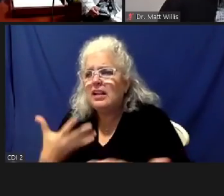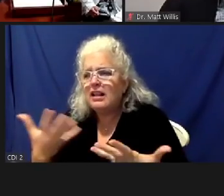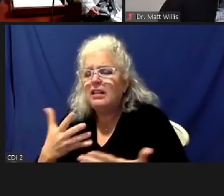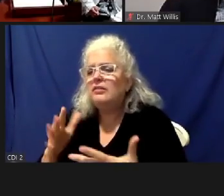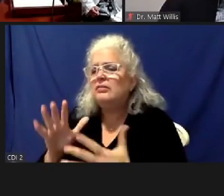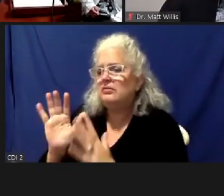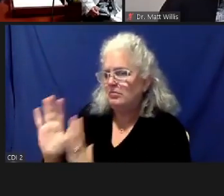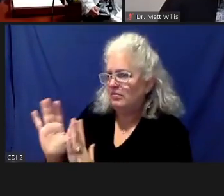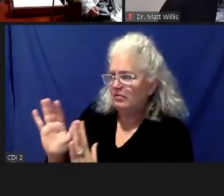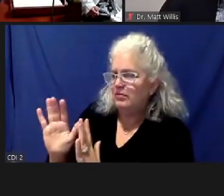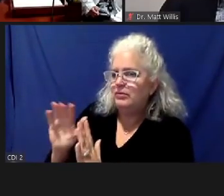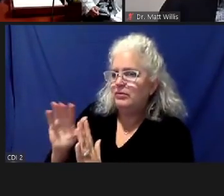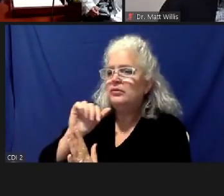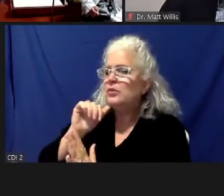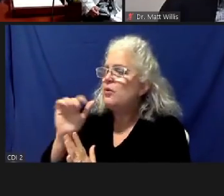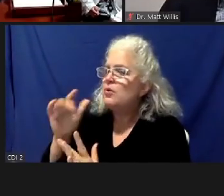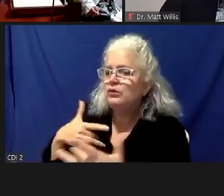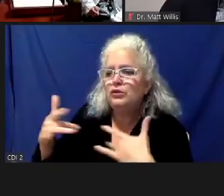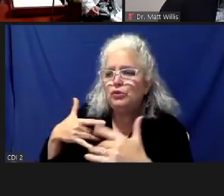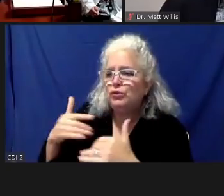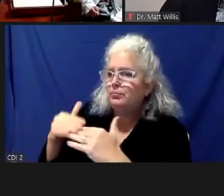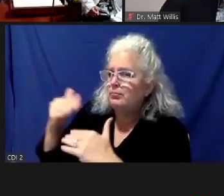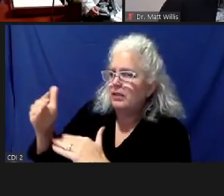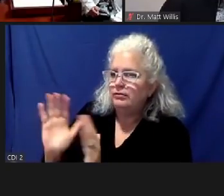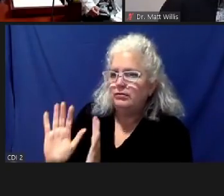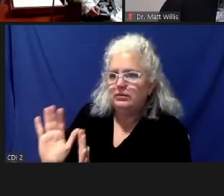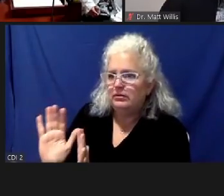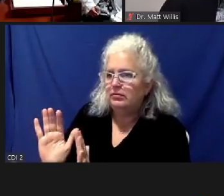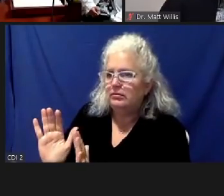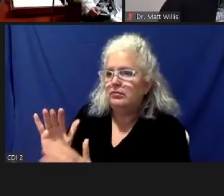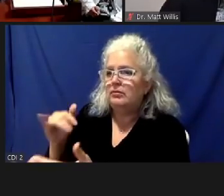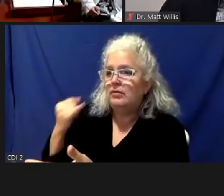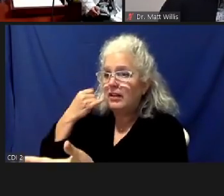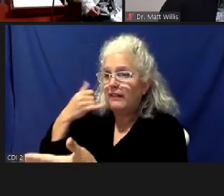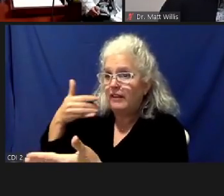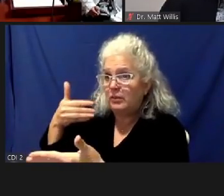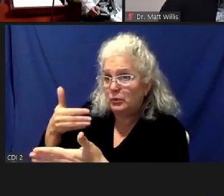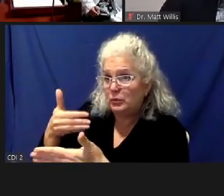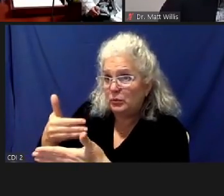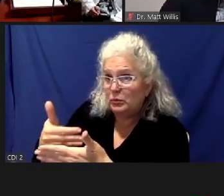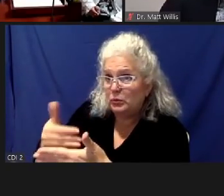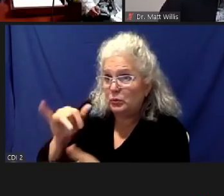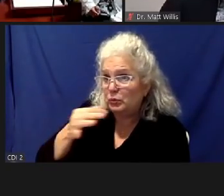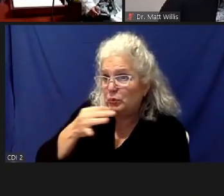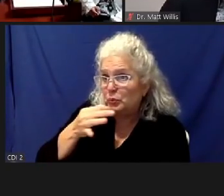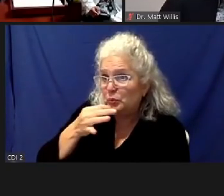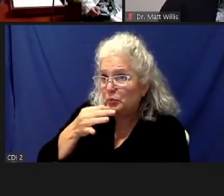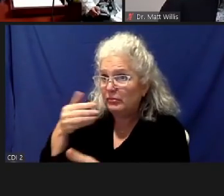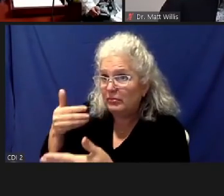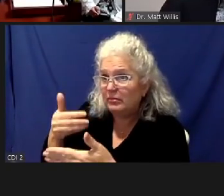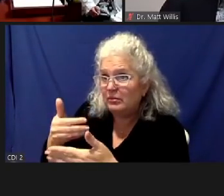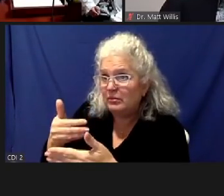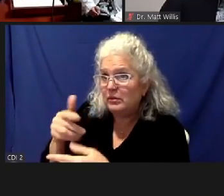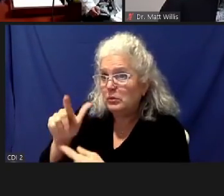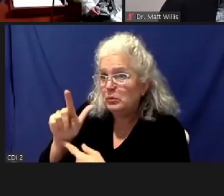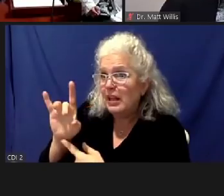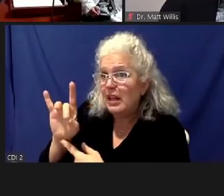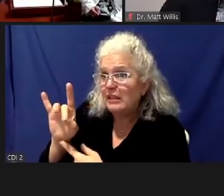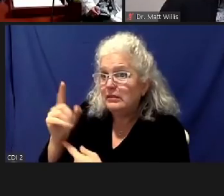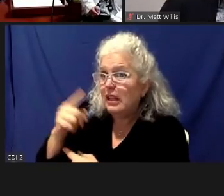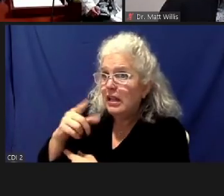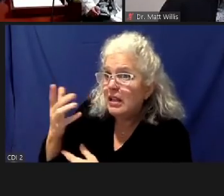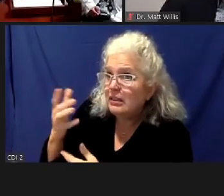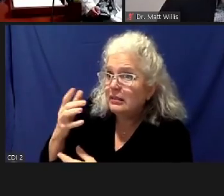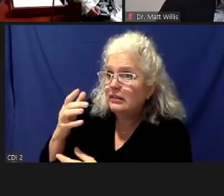getting close to that, you know, to that date. You've got a little bit of time, so we'll get